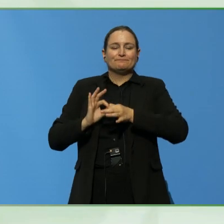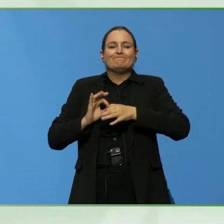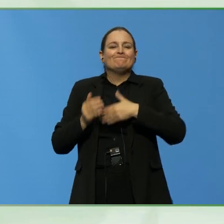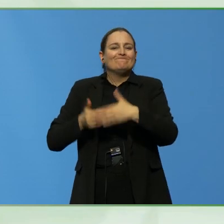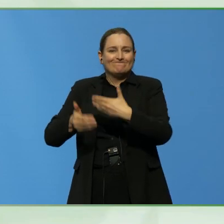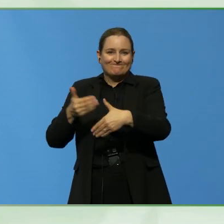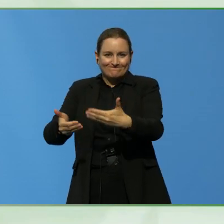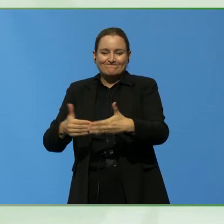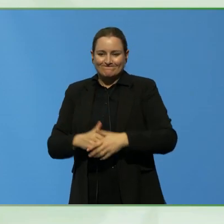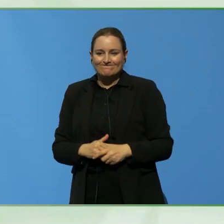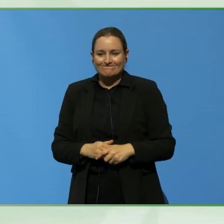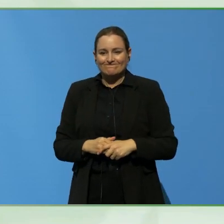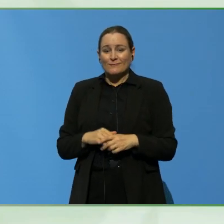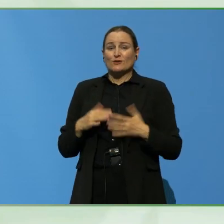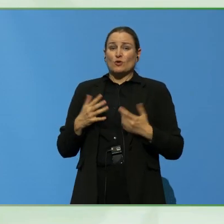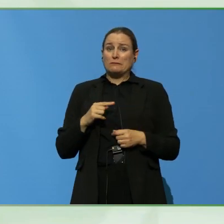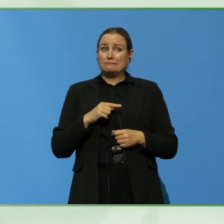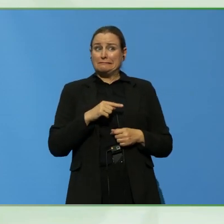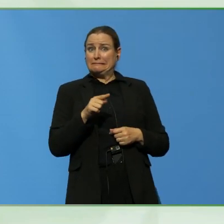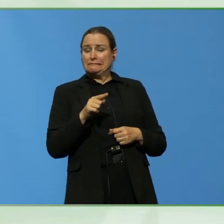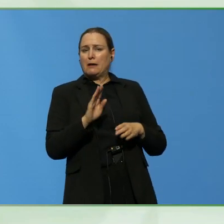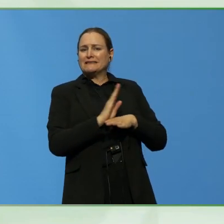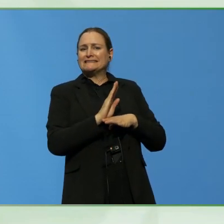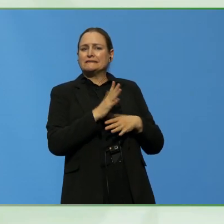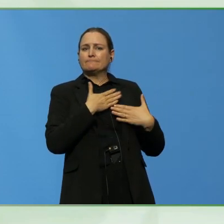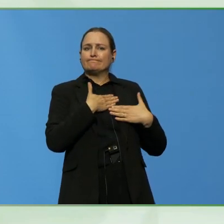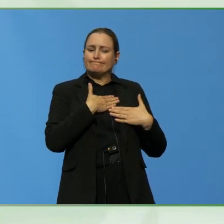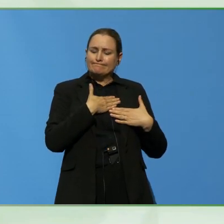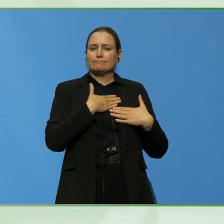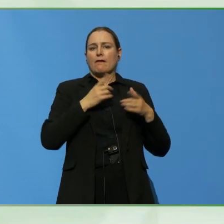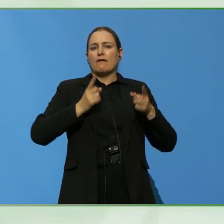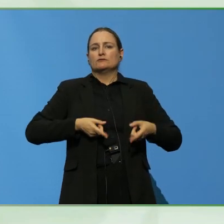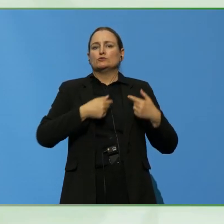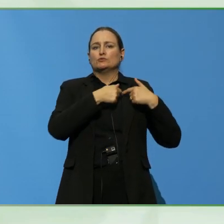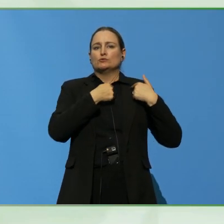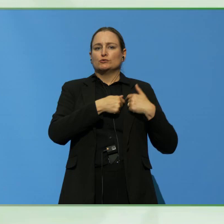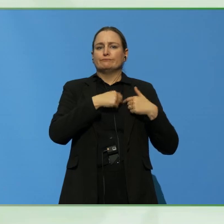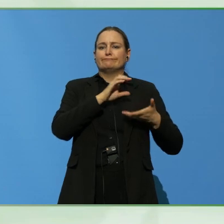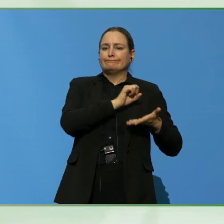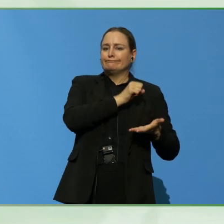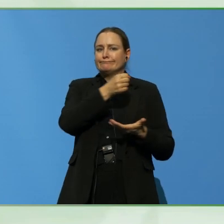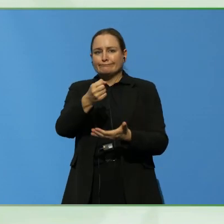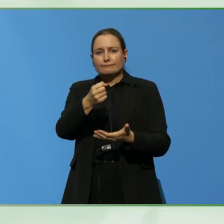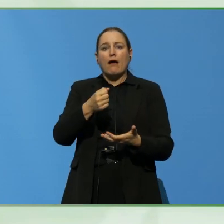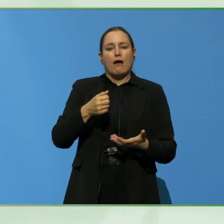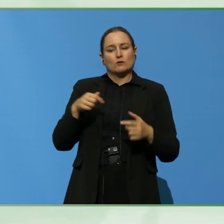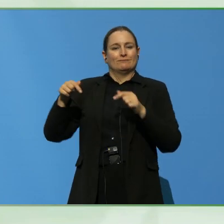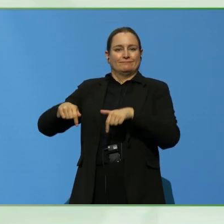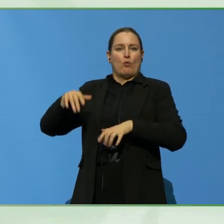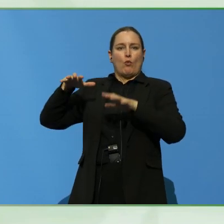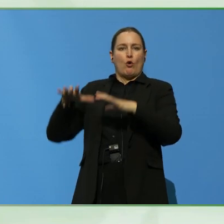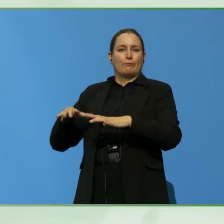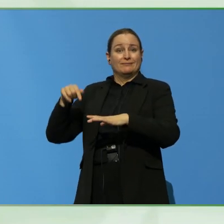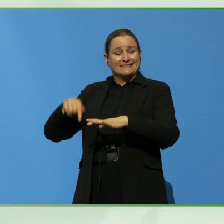philanthropic commitment, but also they want to develop innovating, and they're